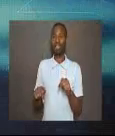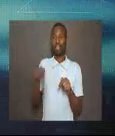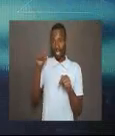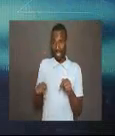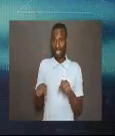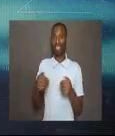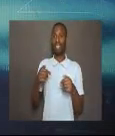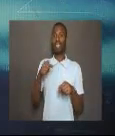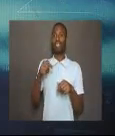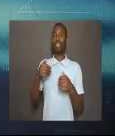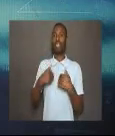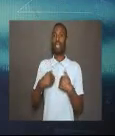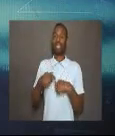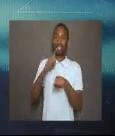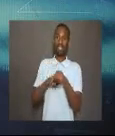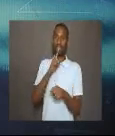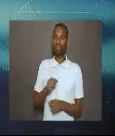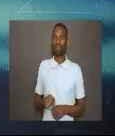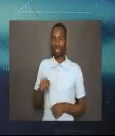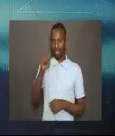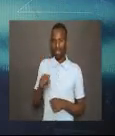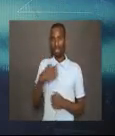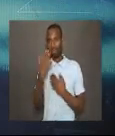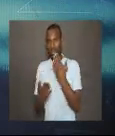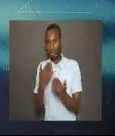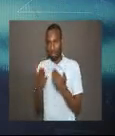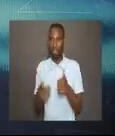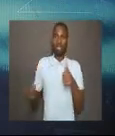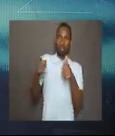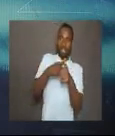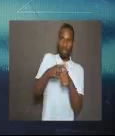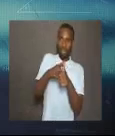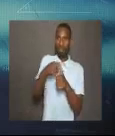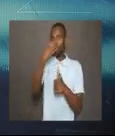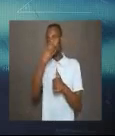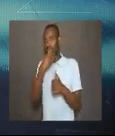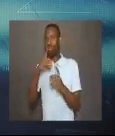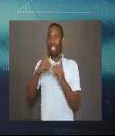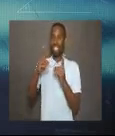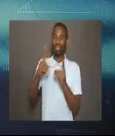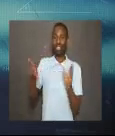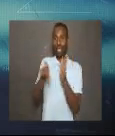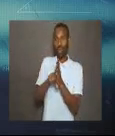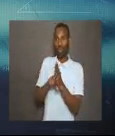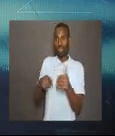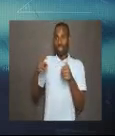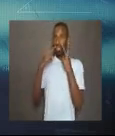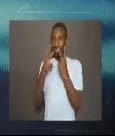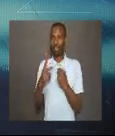is all the time we have. Today, we have discussed the first law of